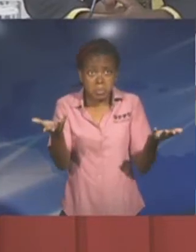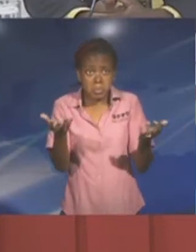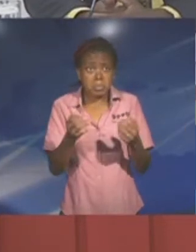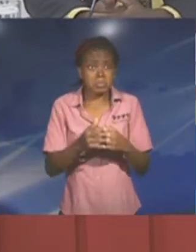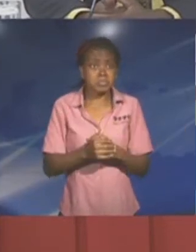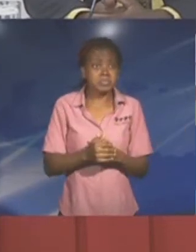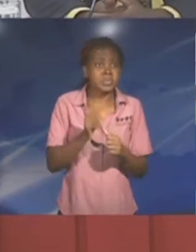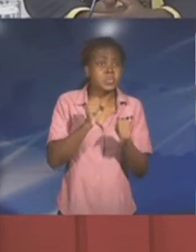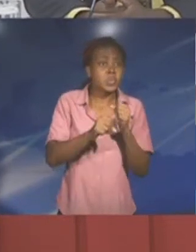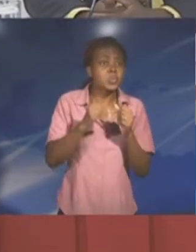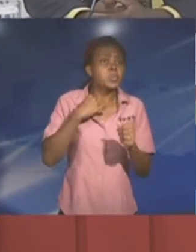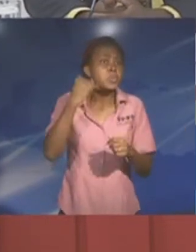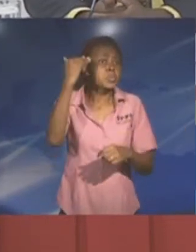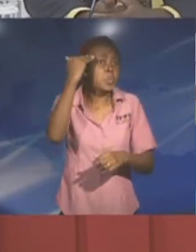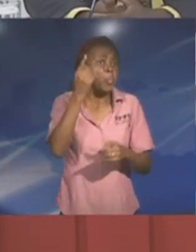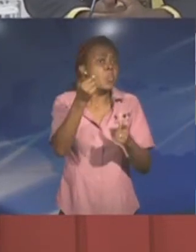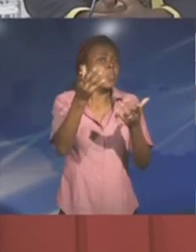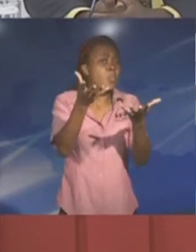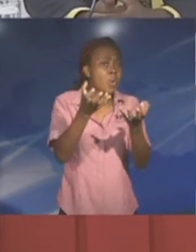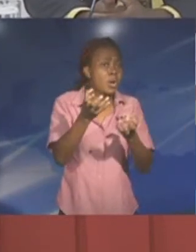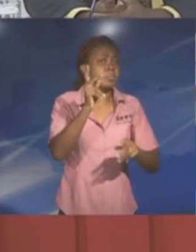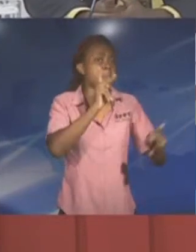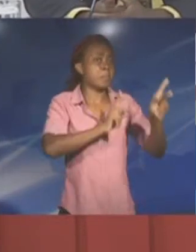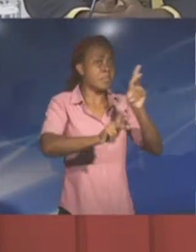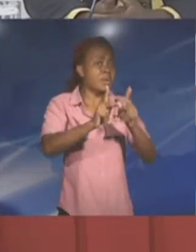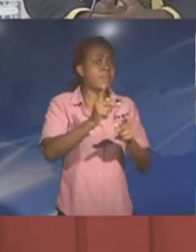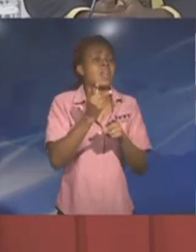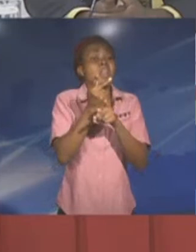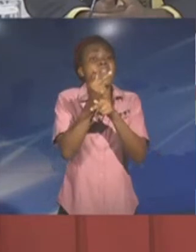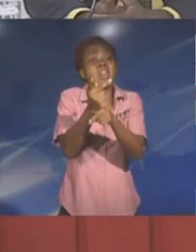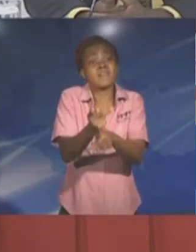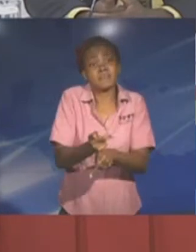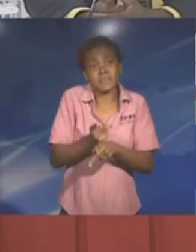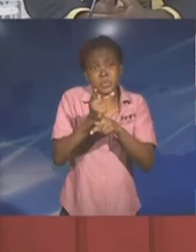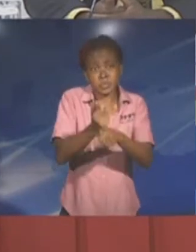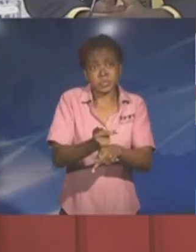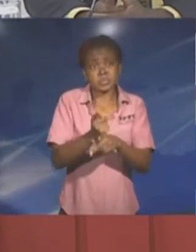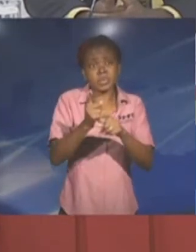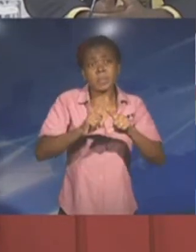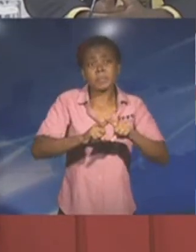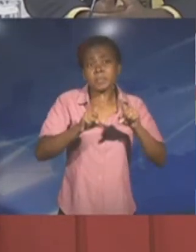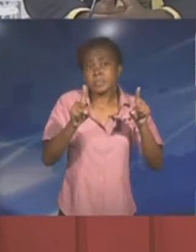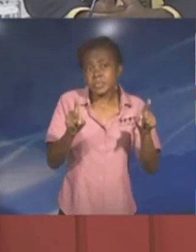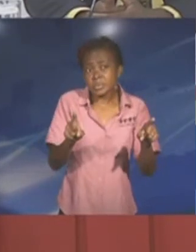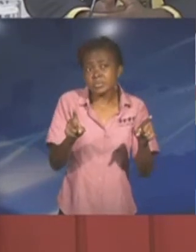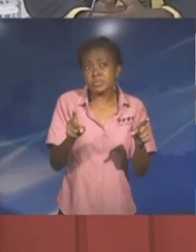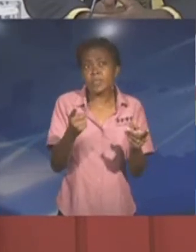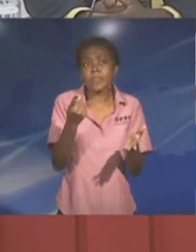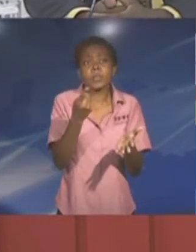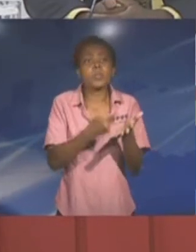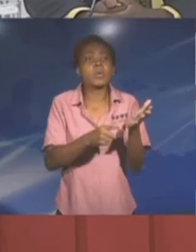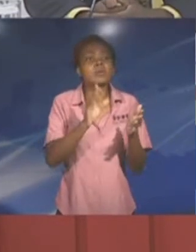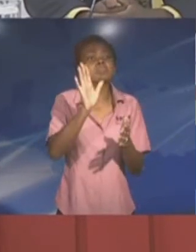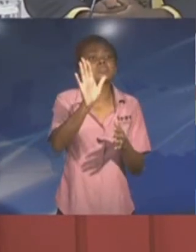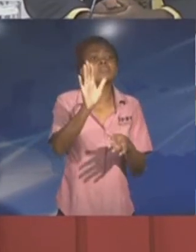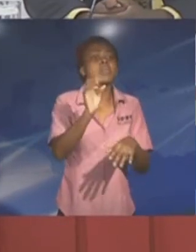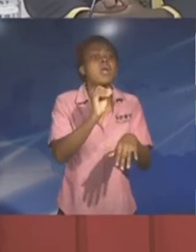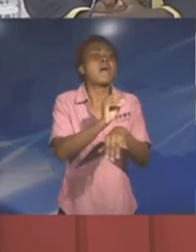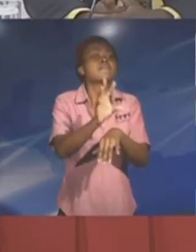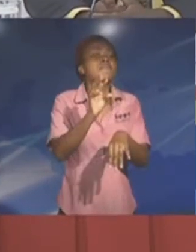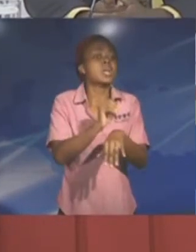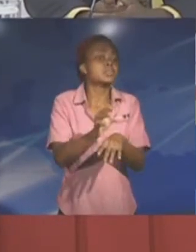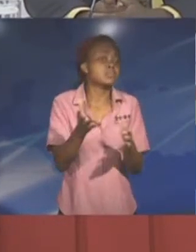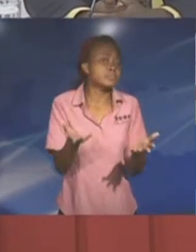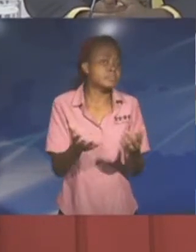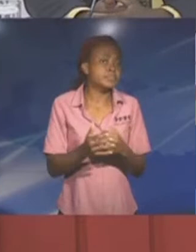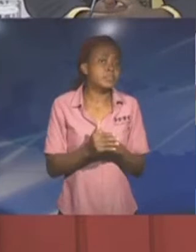of caution, whereas the end is in sight. We're not there yet. Any advice to us members of the public as to how, we could get